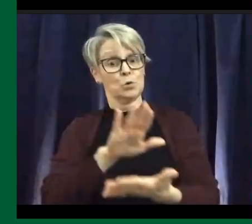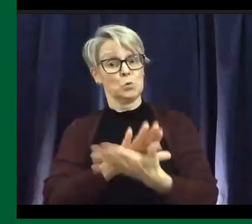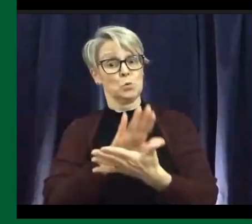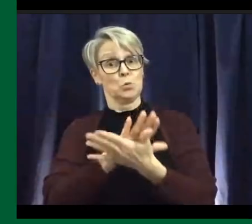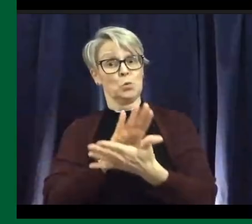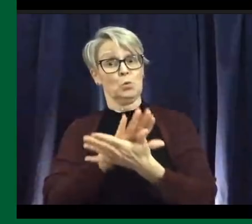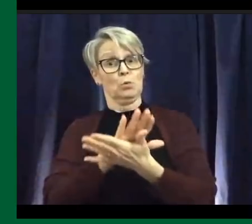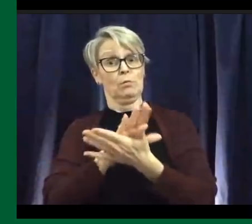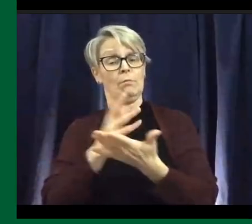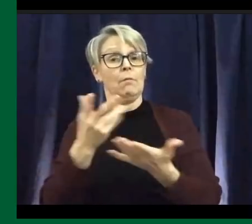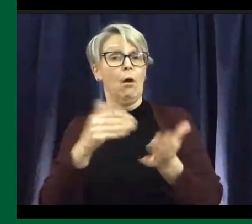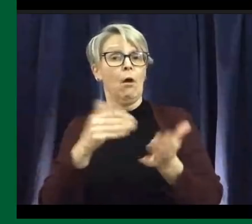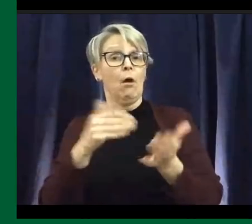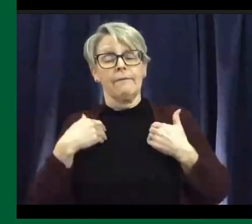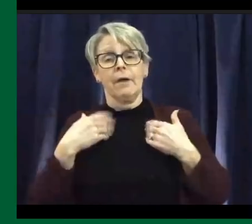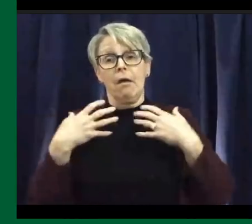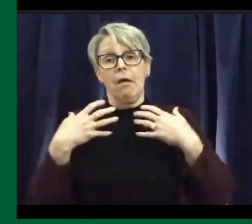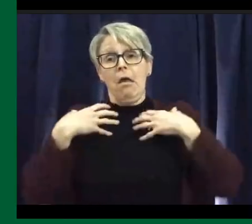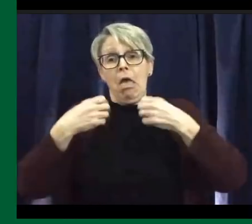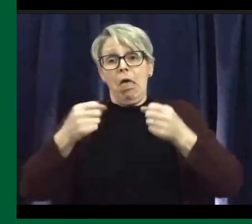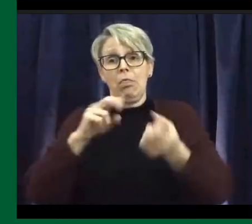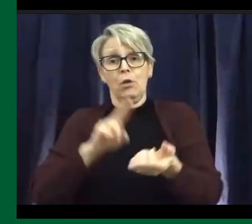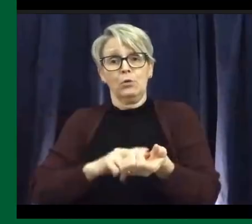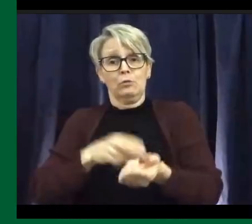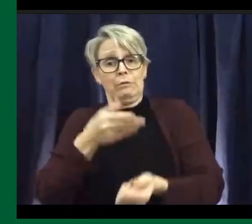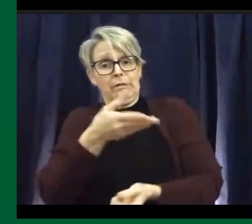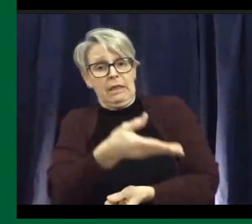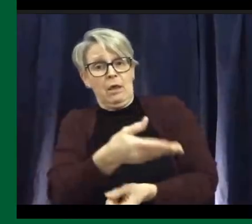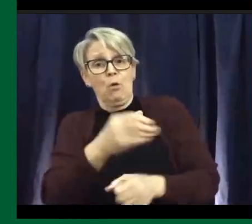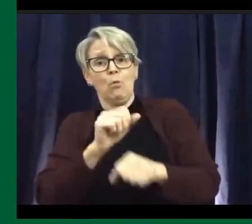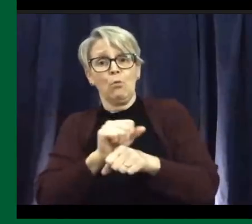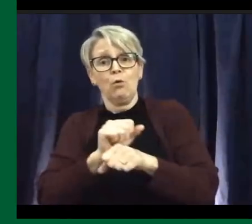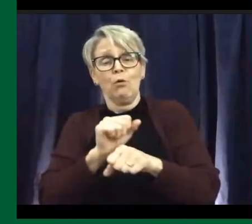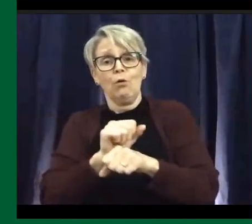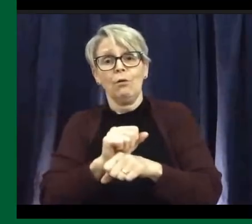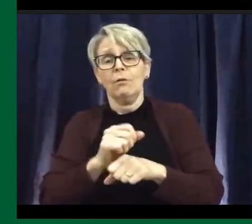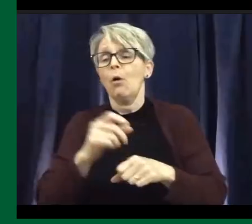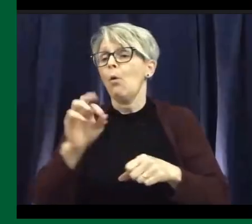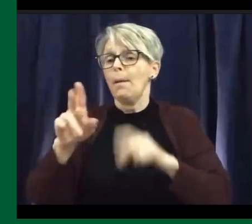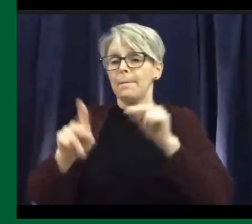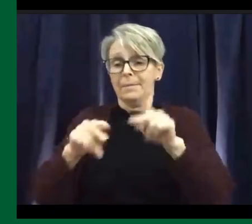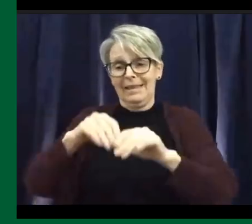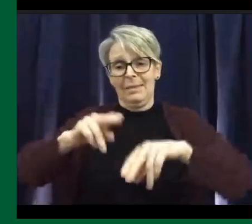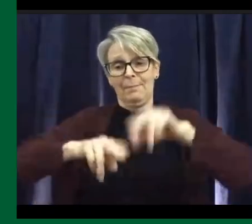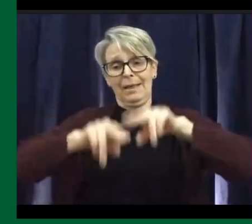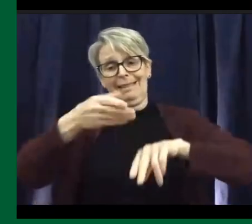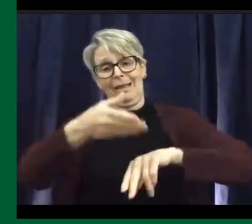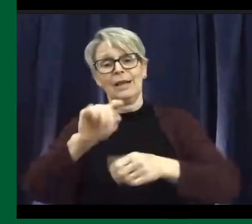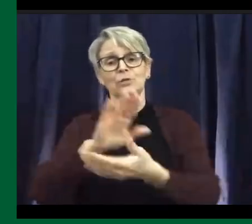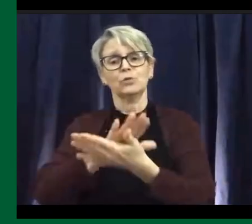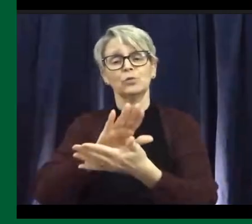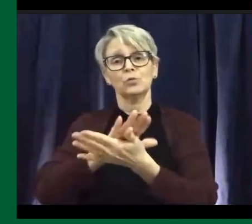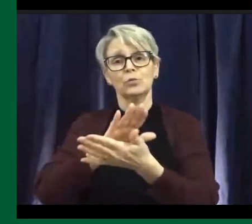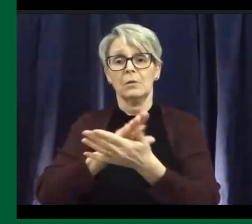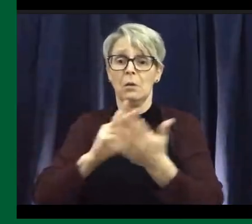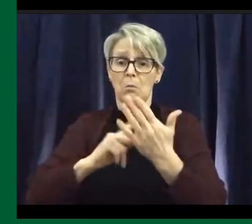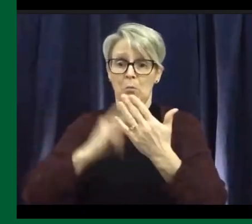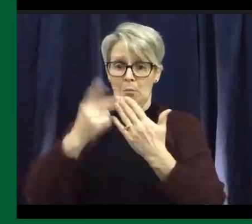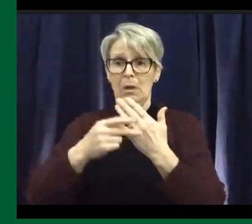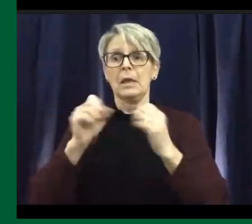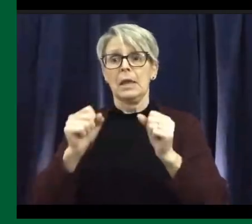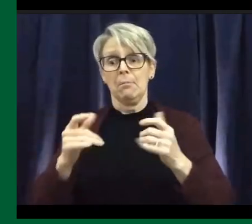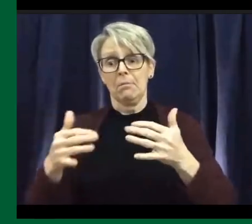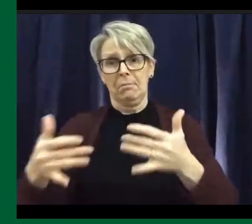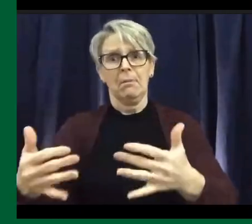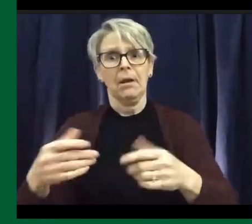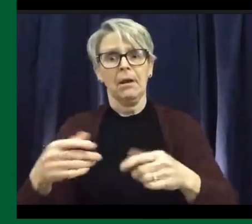schools have public health nursing people within their facilities, the program could probably move forward a little quicker because they've already